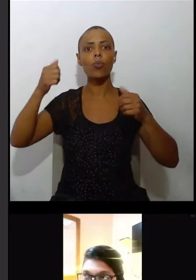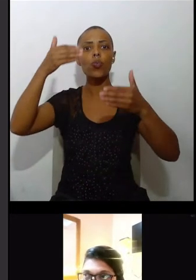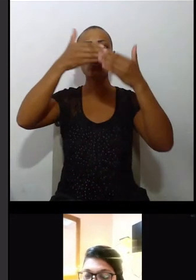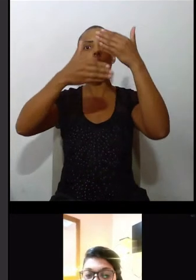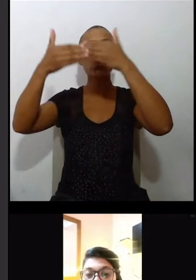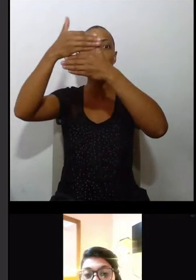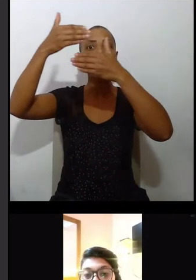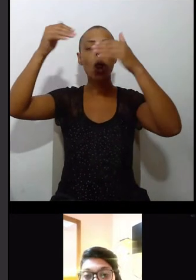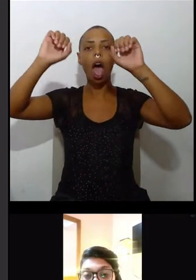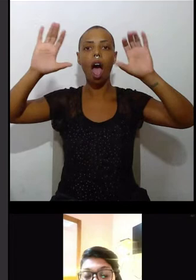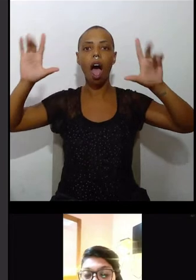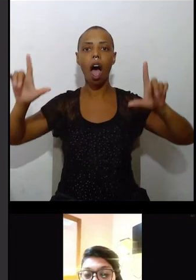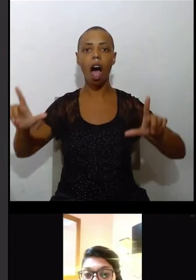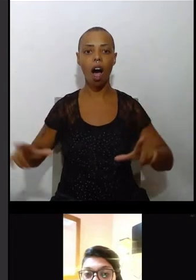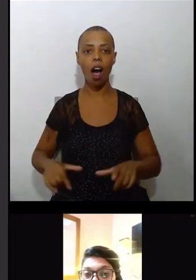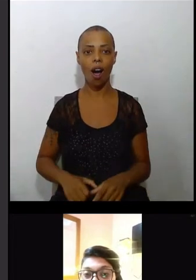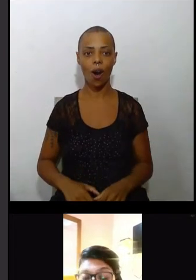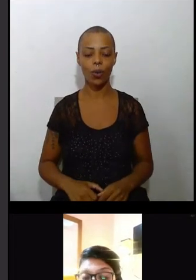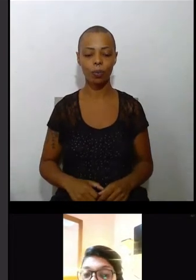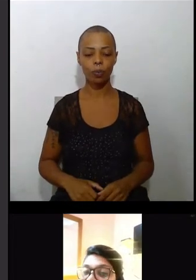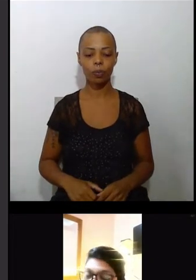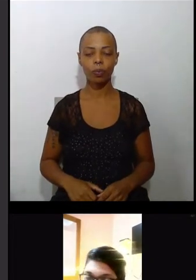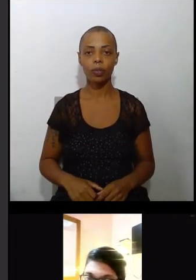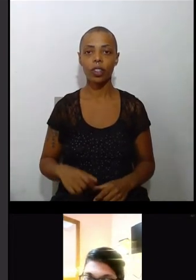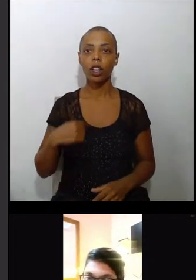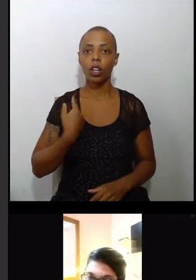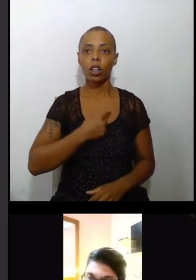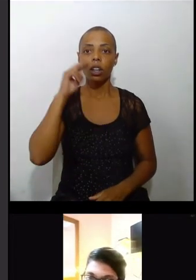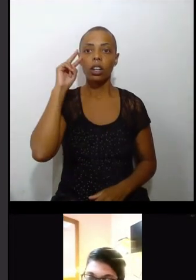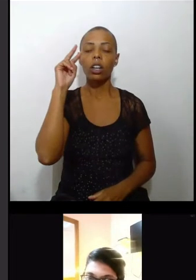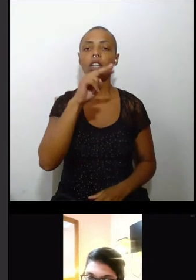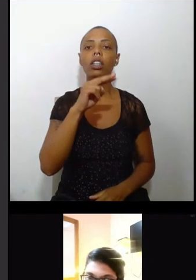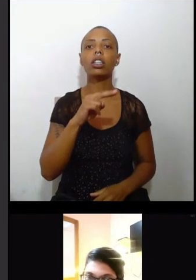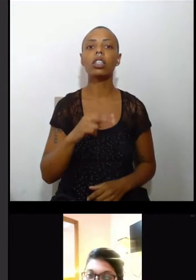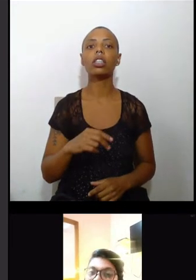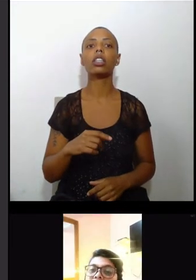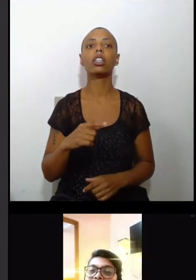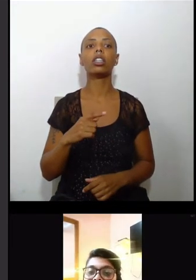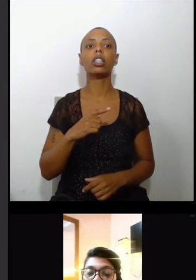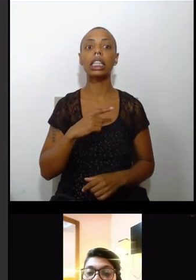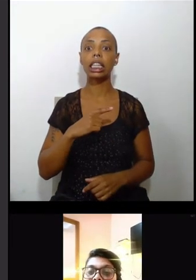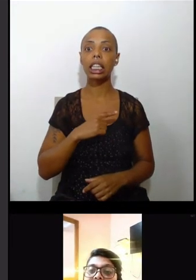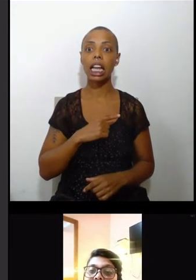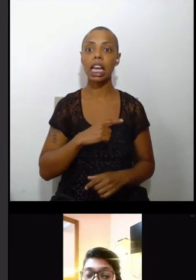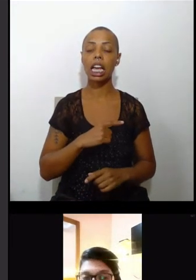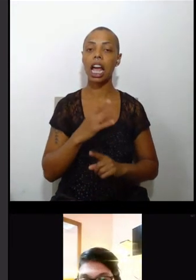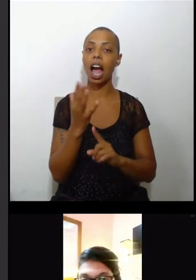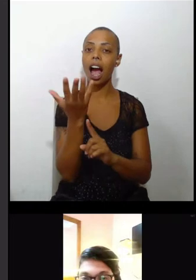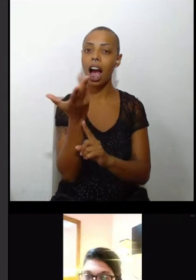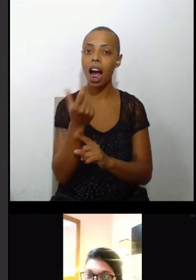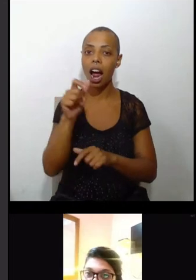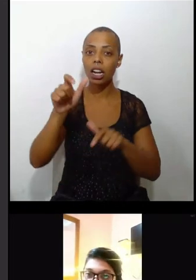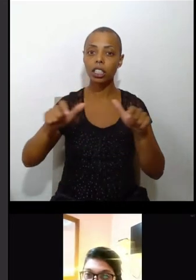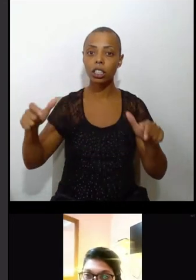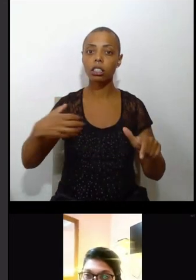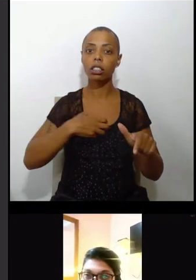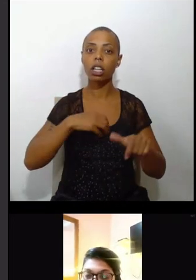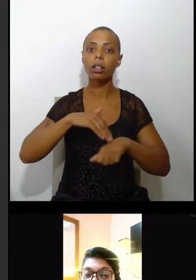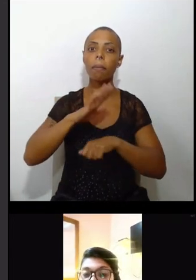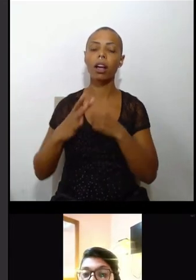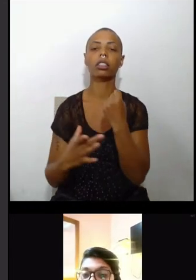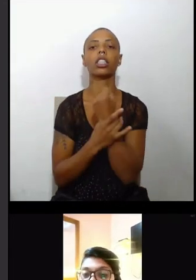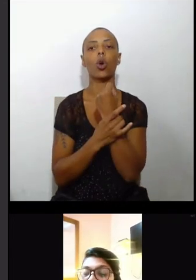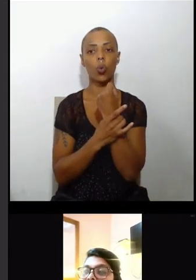or our artists are able to feel safer in public areas feel respected in public